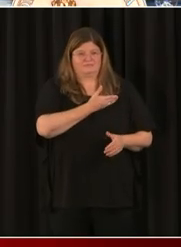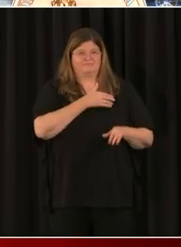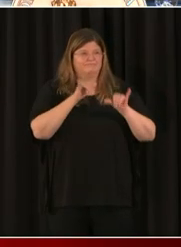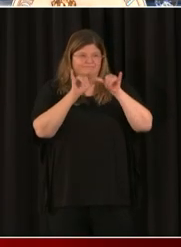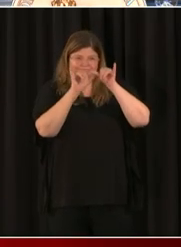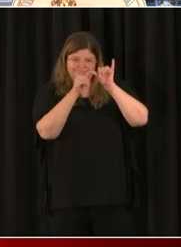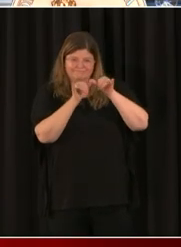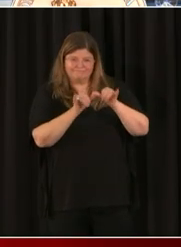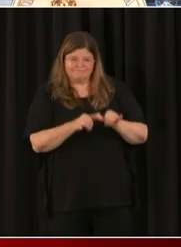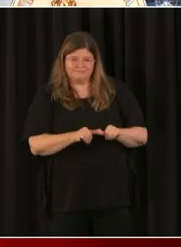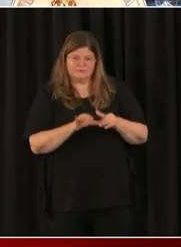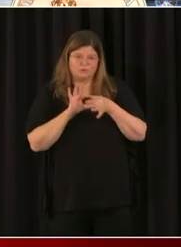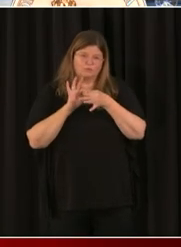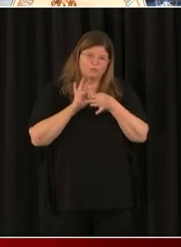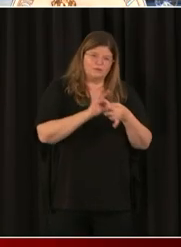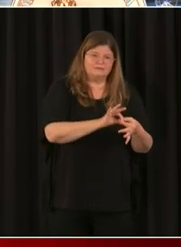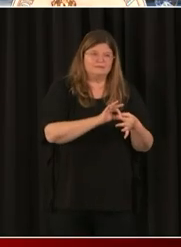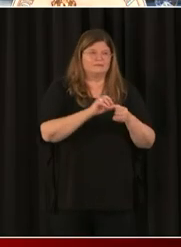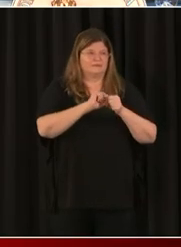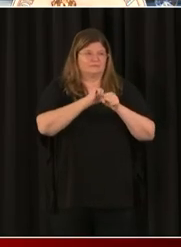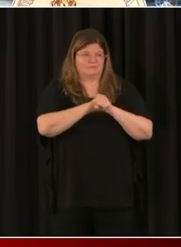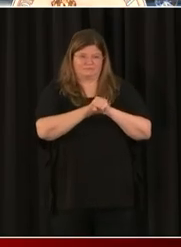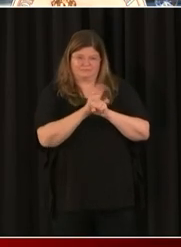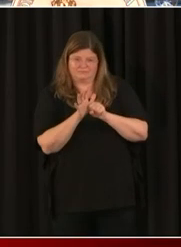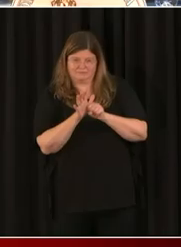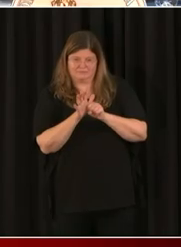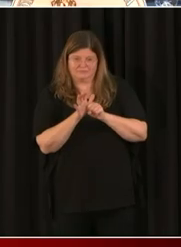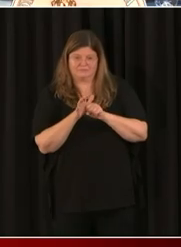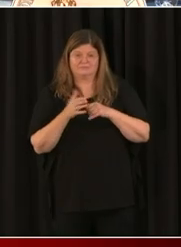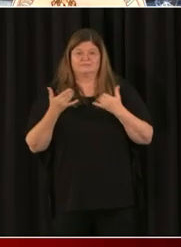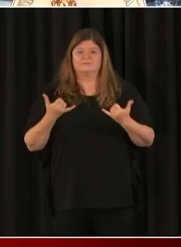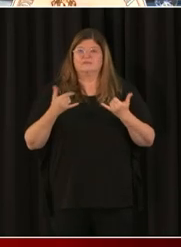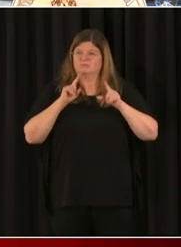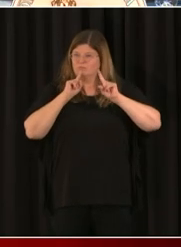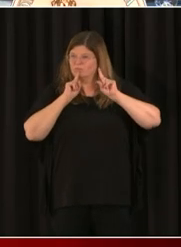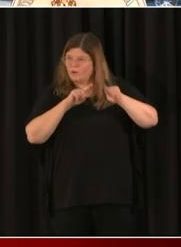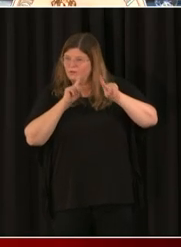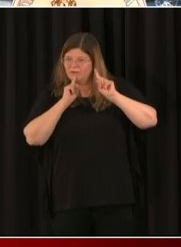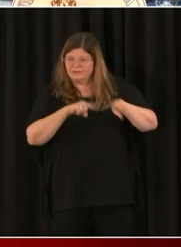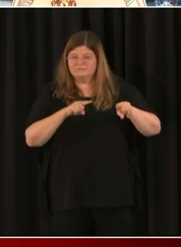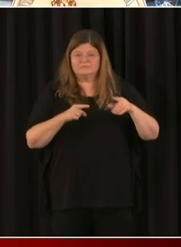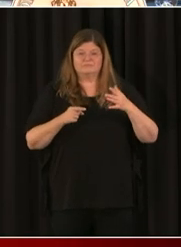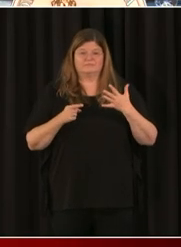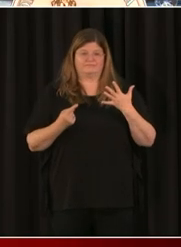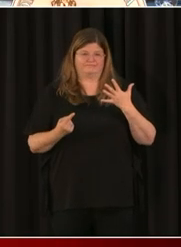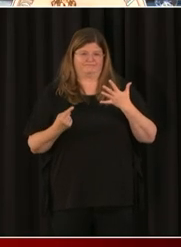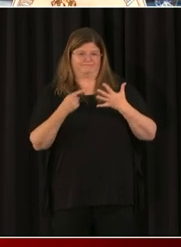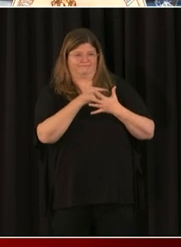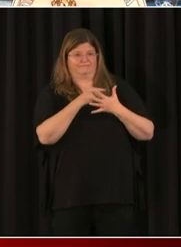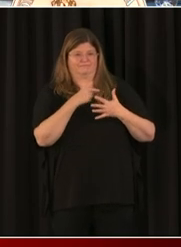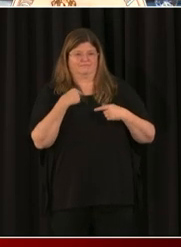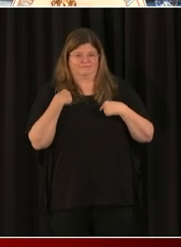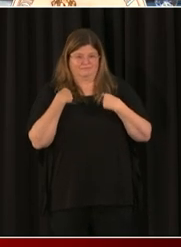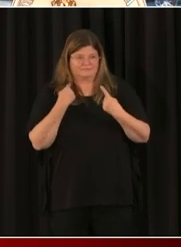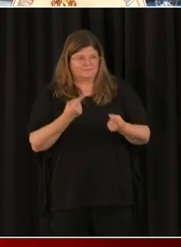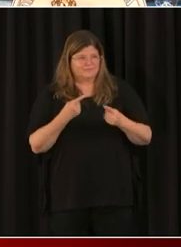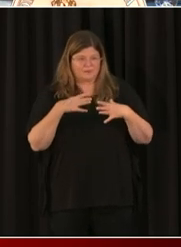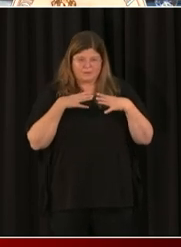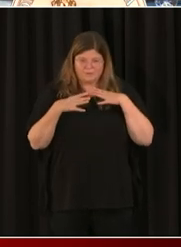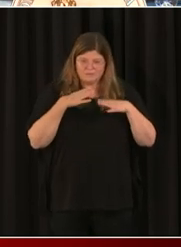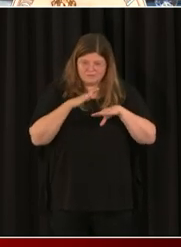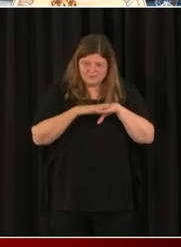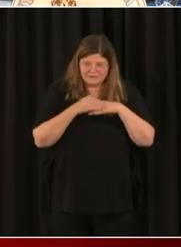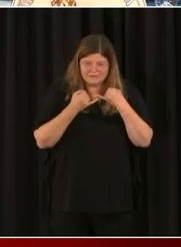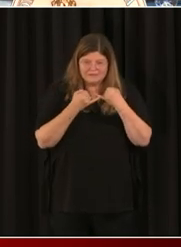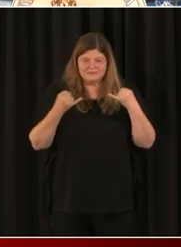metrics related to COVID. We have been reporting those metrics throughout the holiday season.